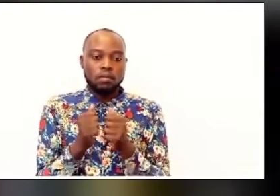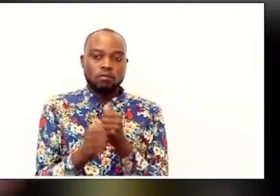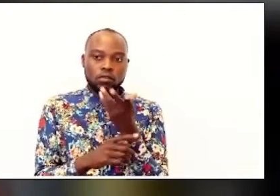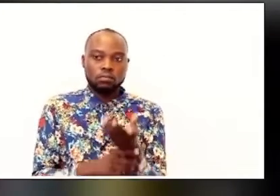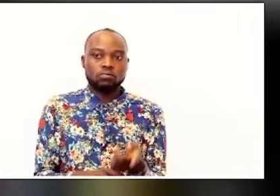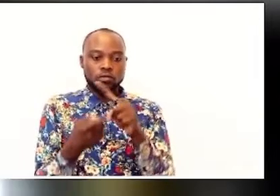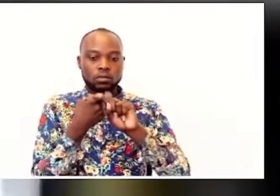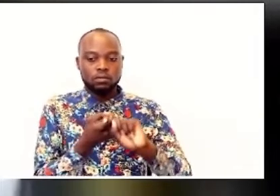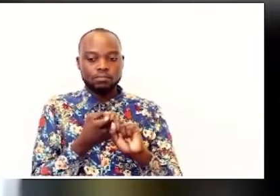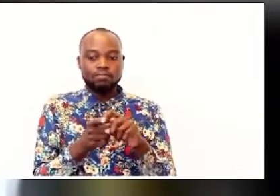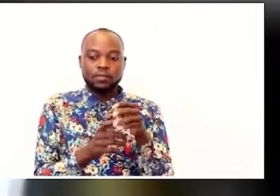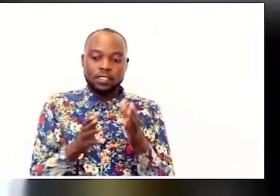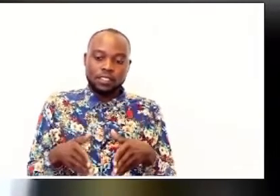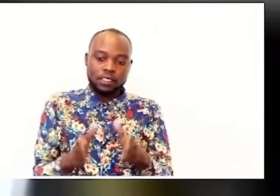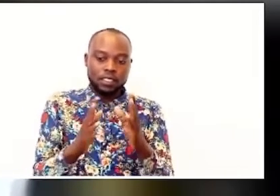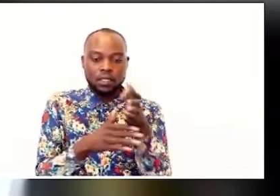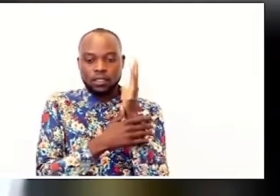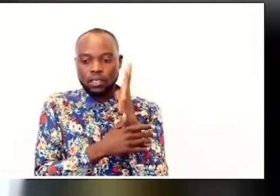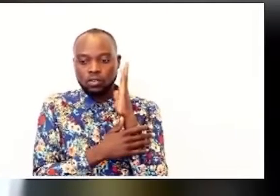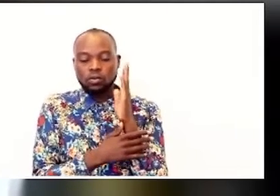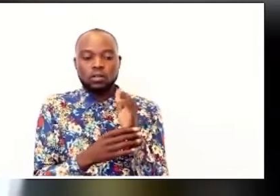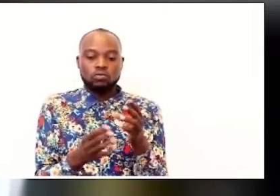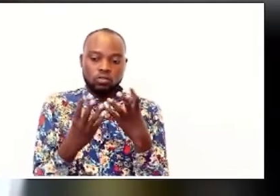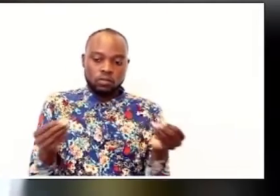agree new ways to work together and address them.